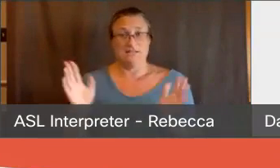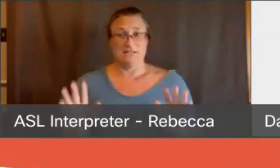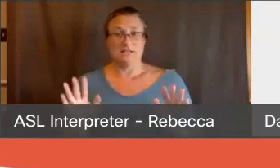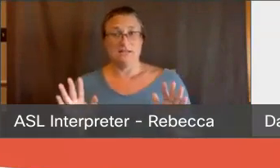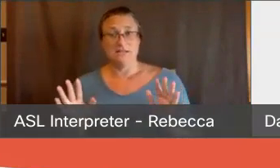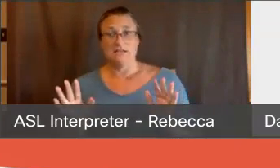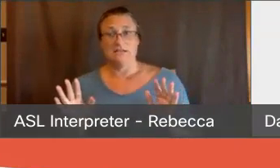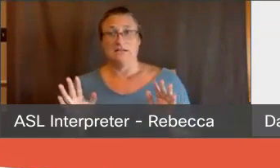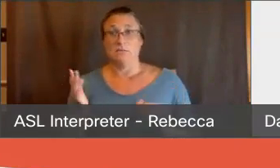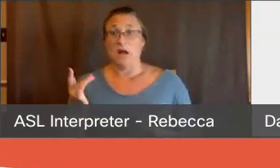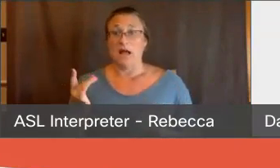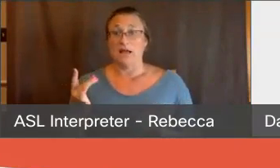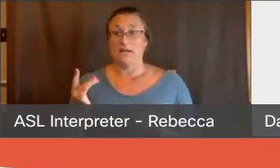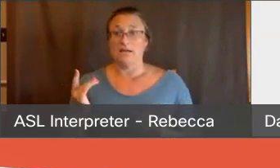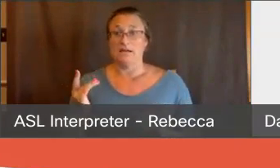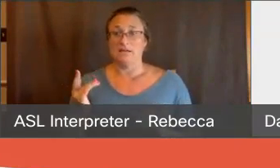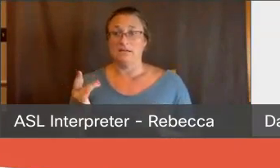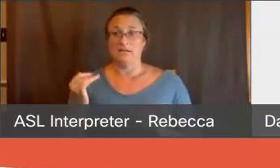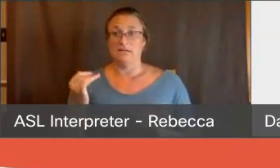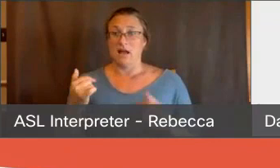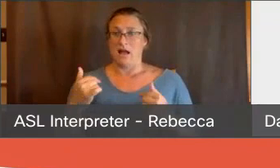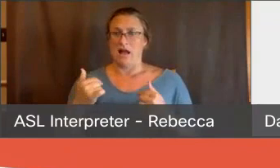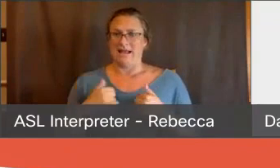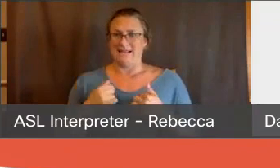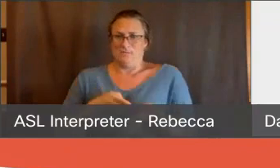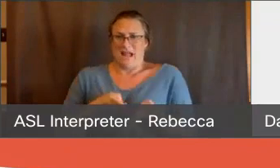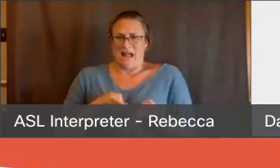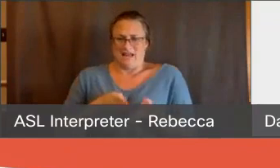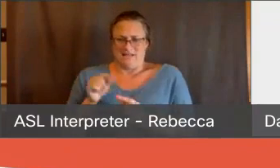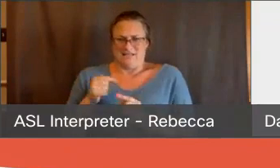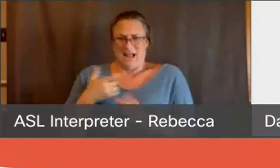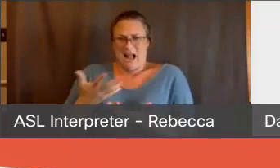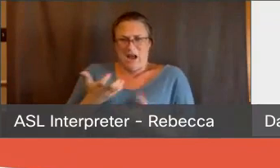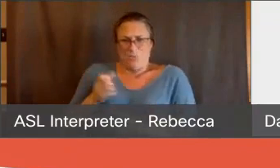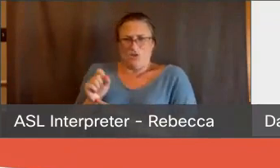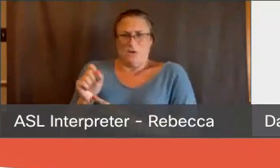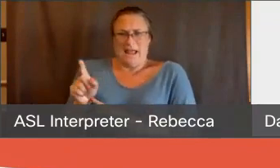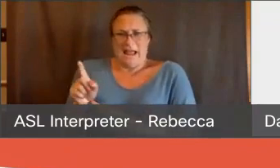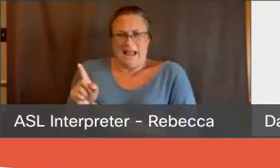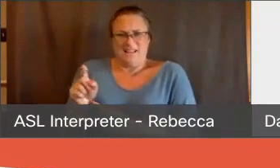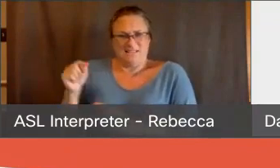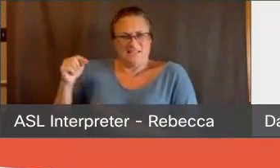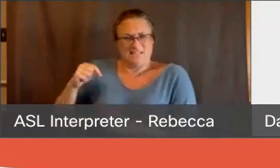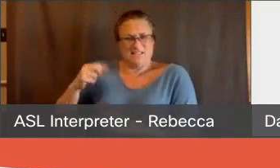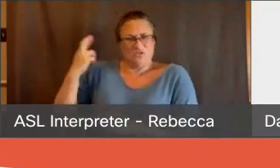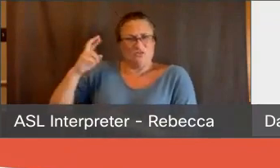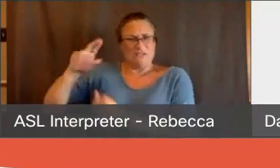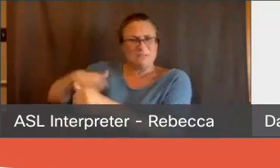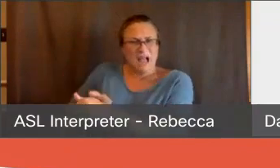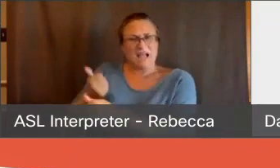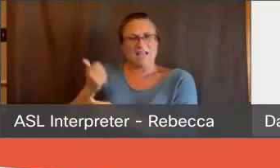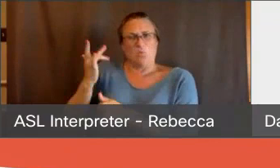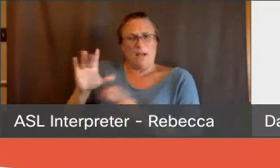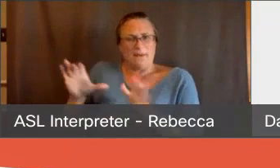because I need to be honest with myself. Why am I asking a question? Or why am I doing this? Or why does this, you